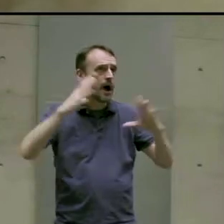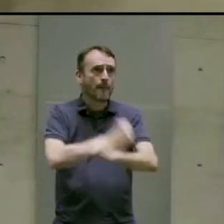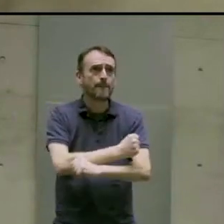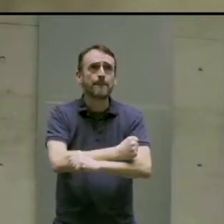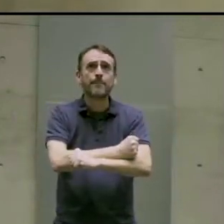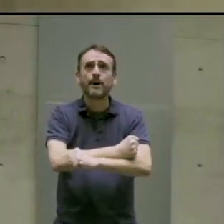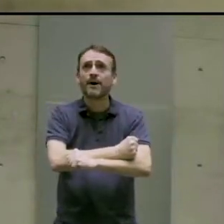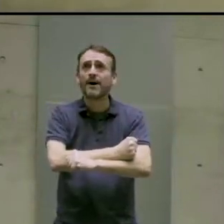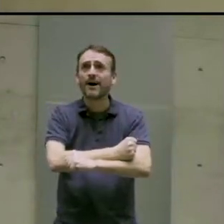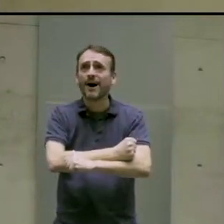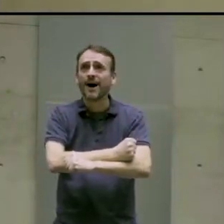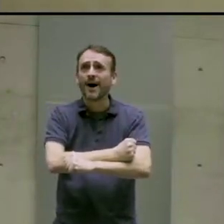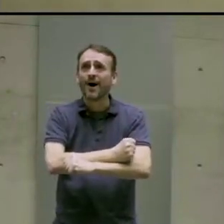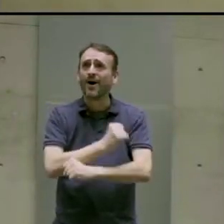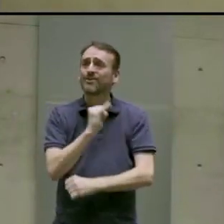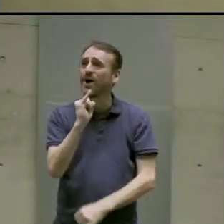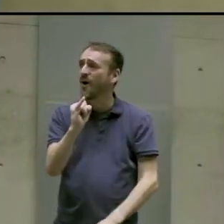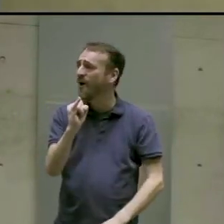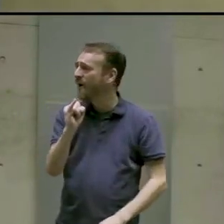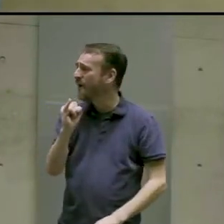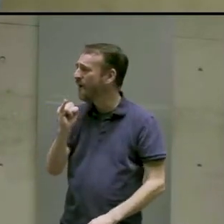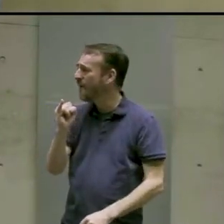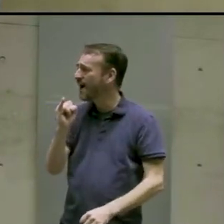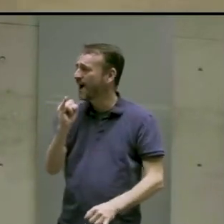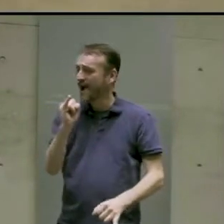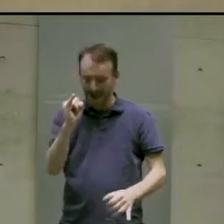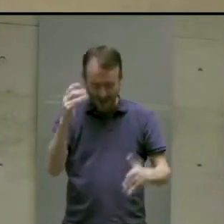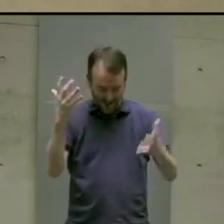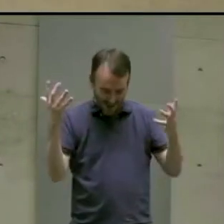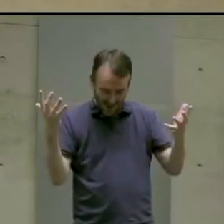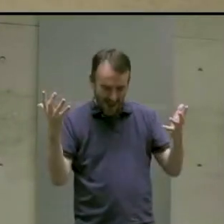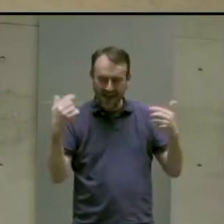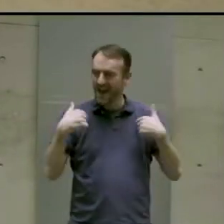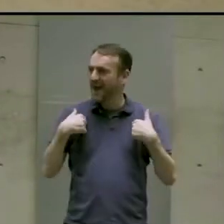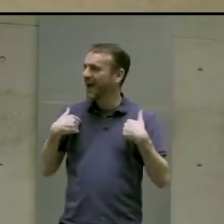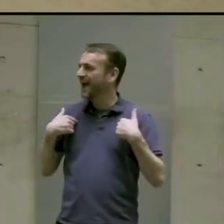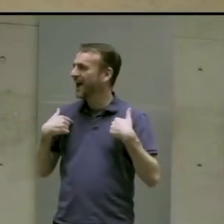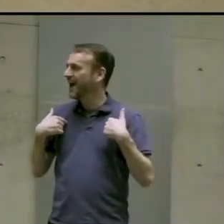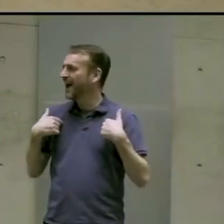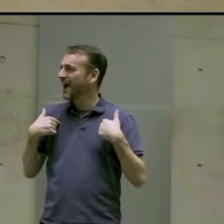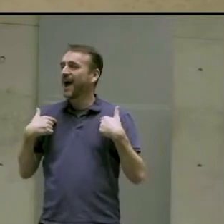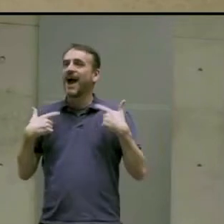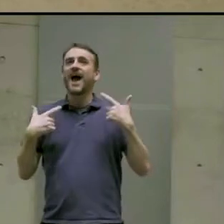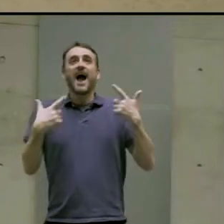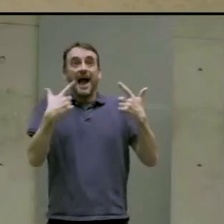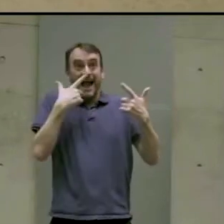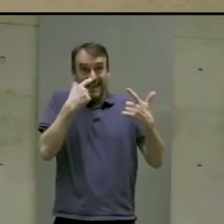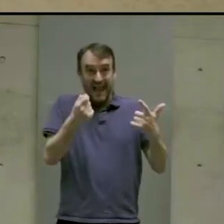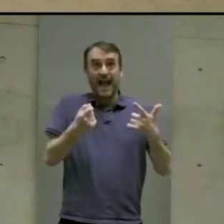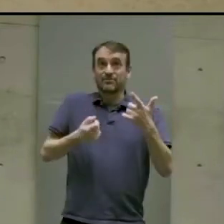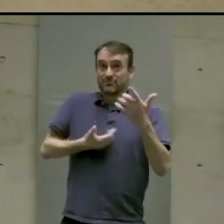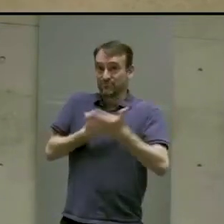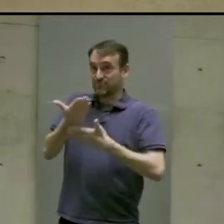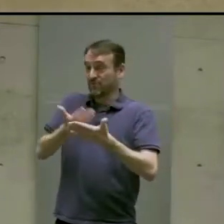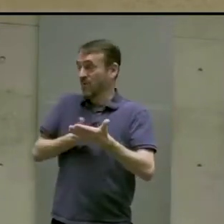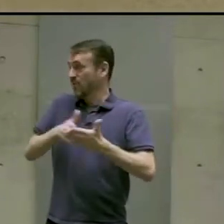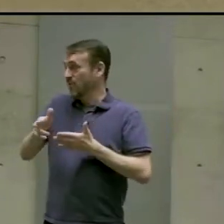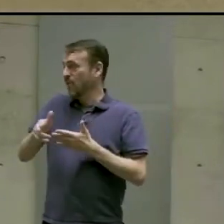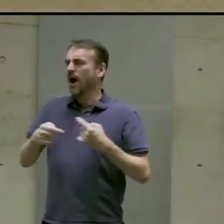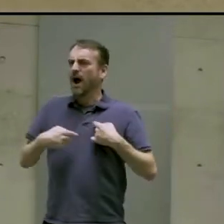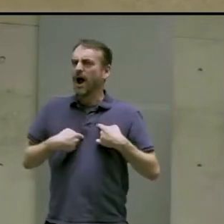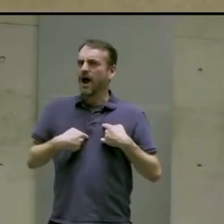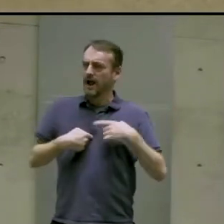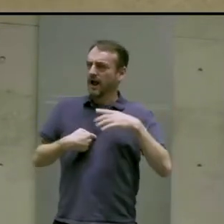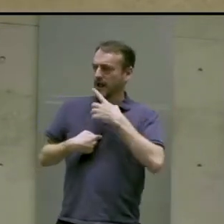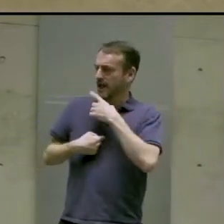no, it happened. All right, well, I can walk through some more of them if I can remember them off the top of my head.